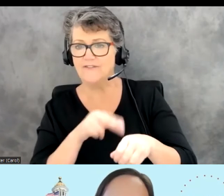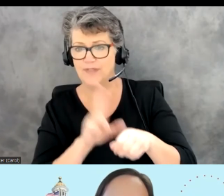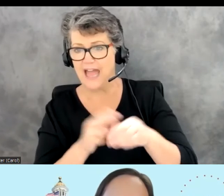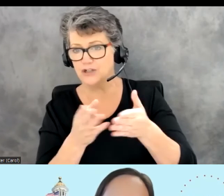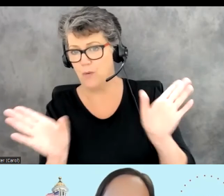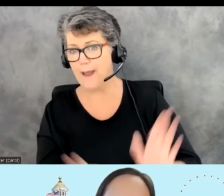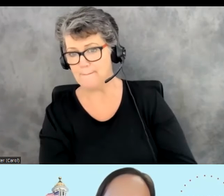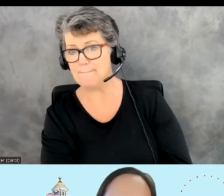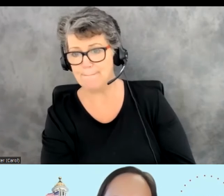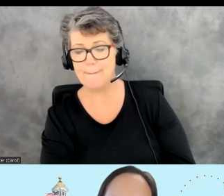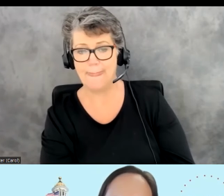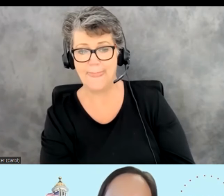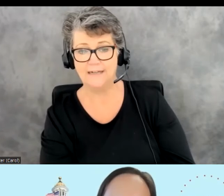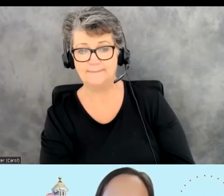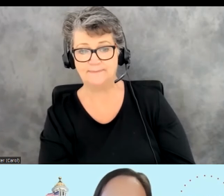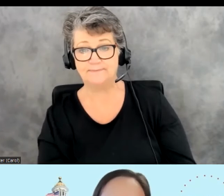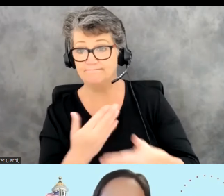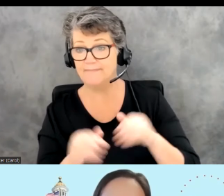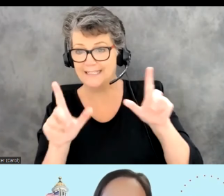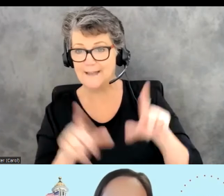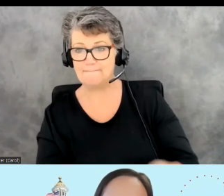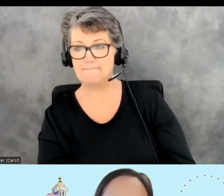significance. Next slide.